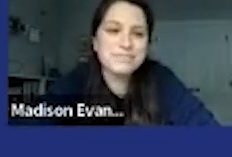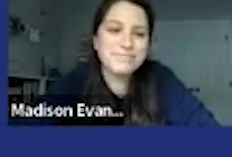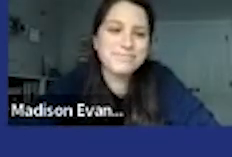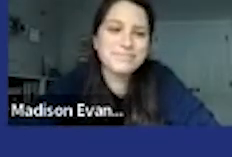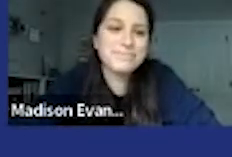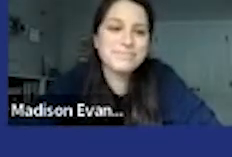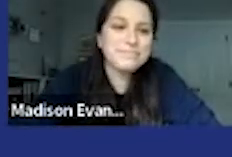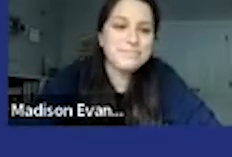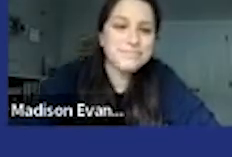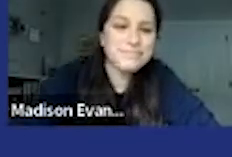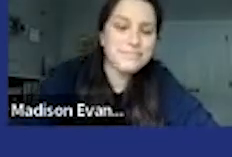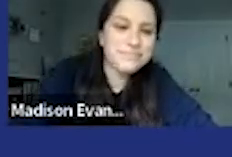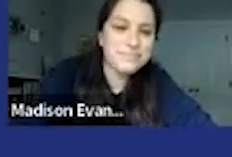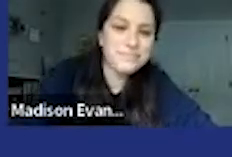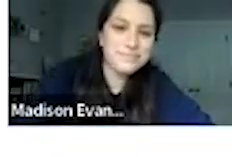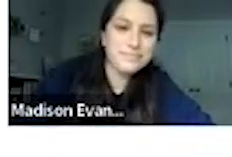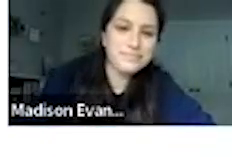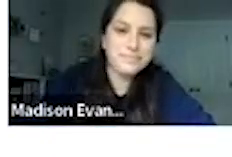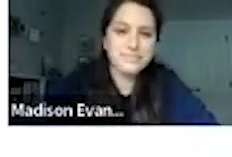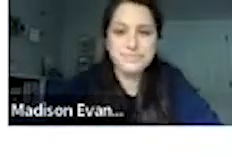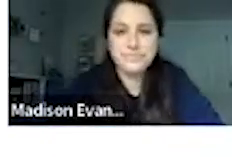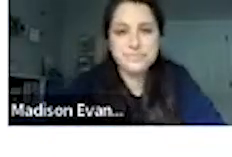Congratulations.